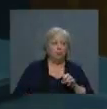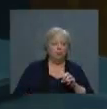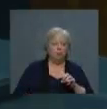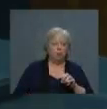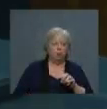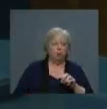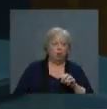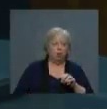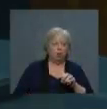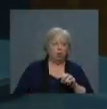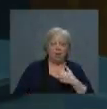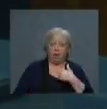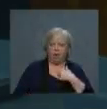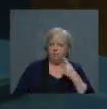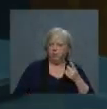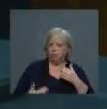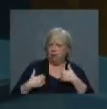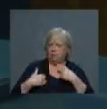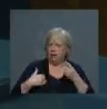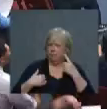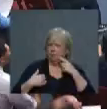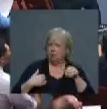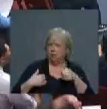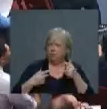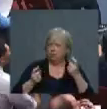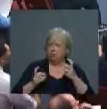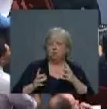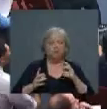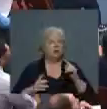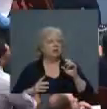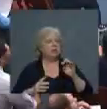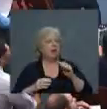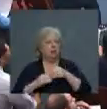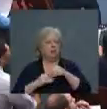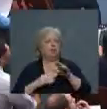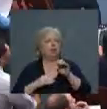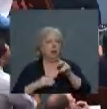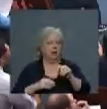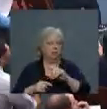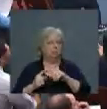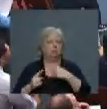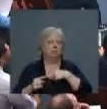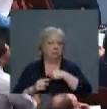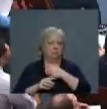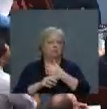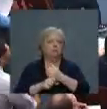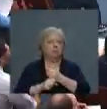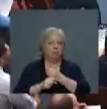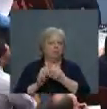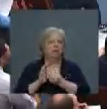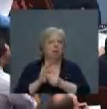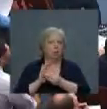other directors? I've got it. And Tom sent it out. We can get Hart.